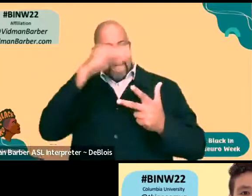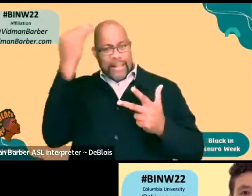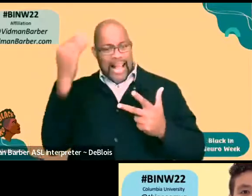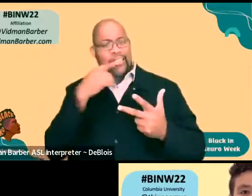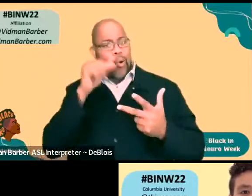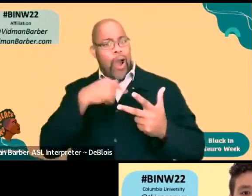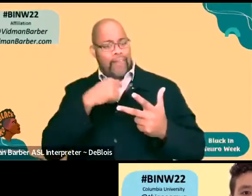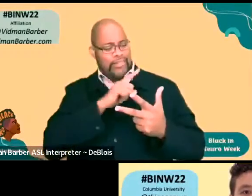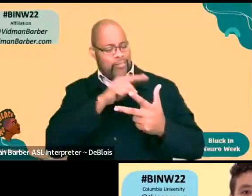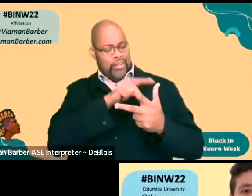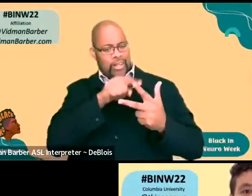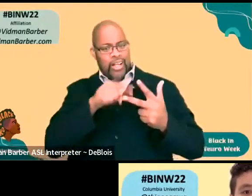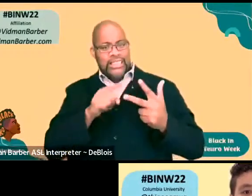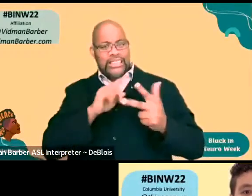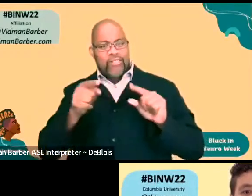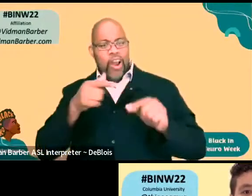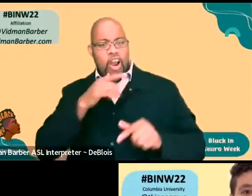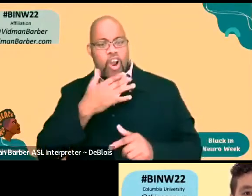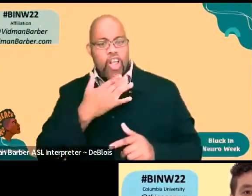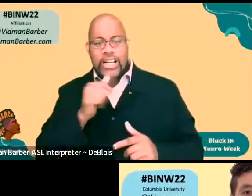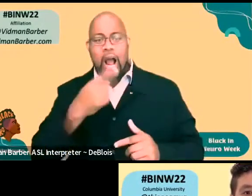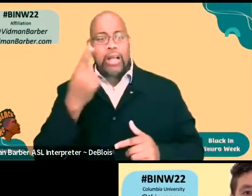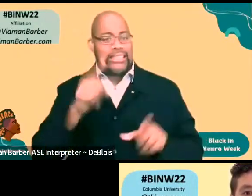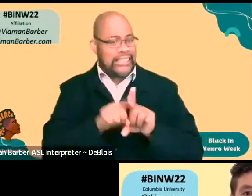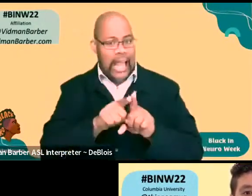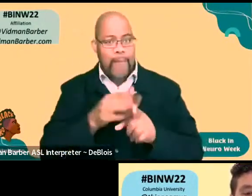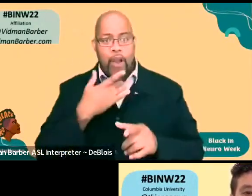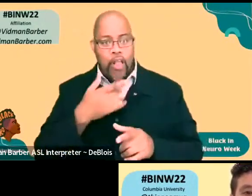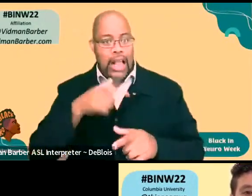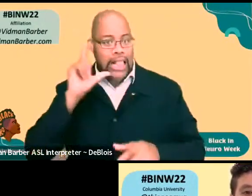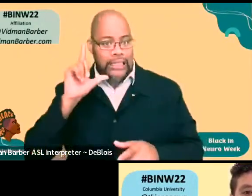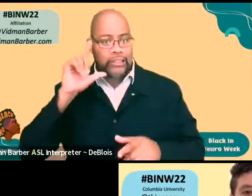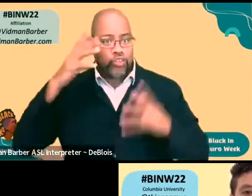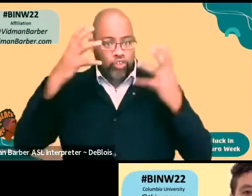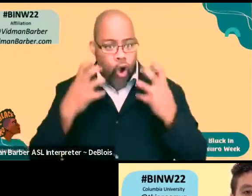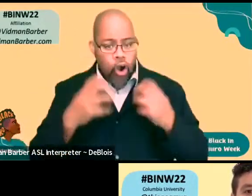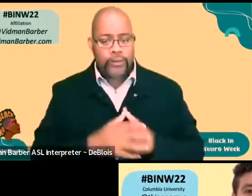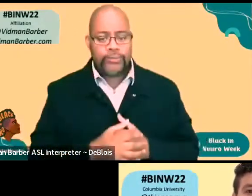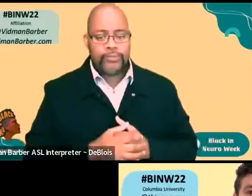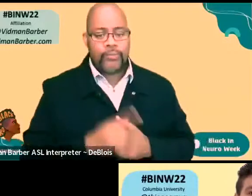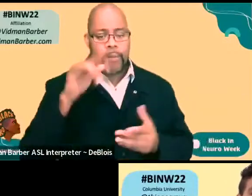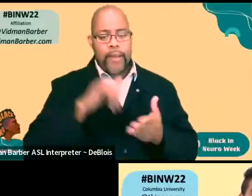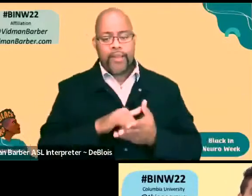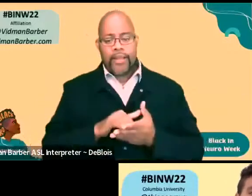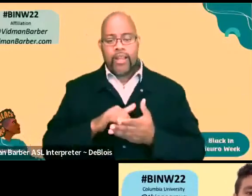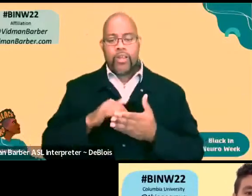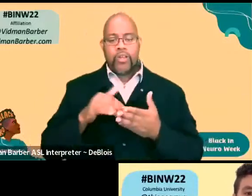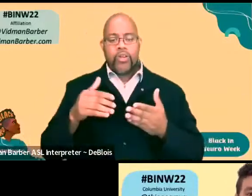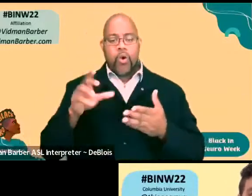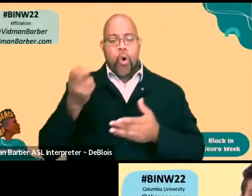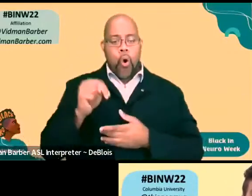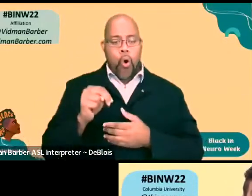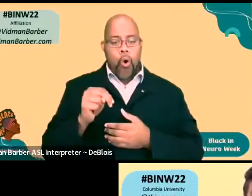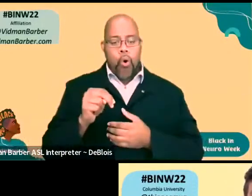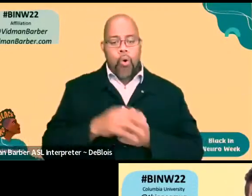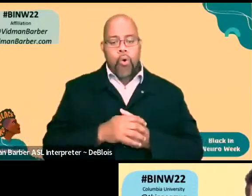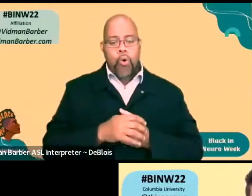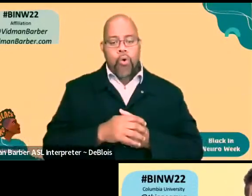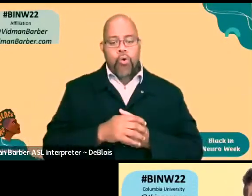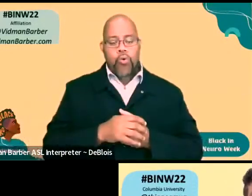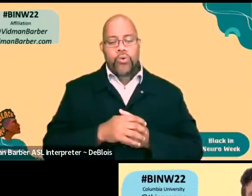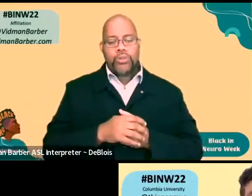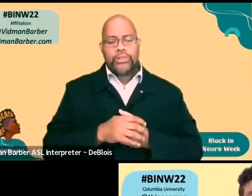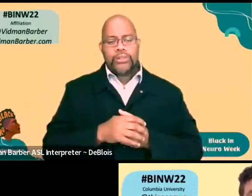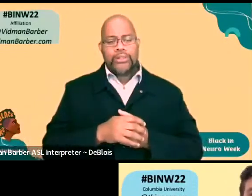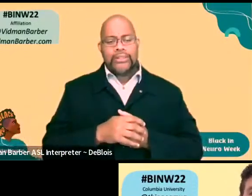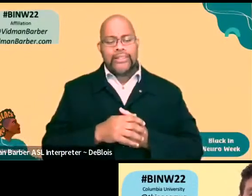yeah, they all do look different. They're not all just one thing. And then of course, as I said, just thinking about your own nuances, it kind of helps people